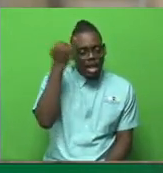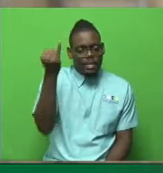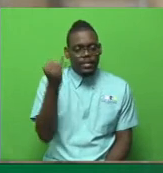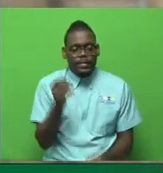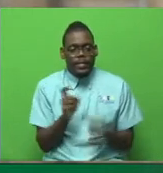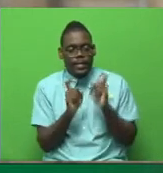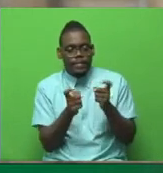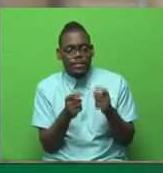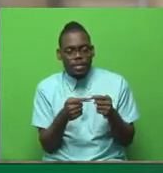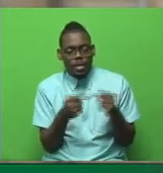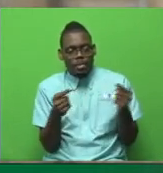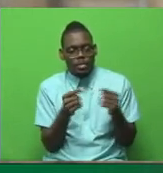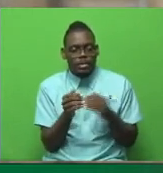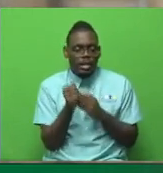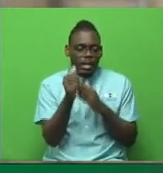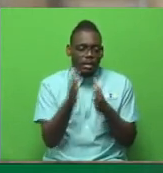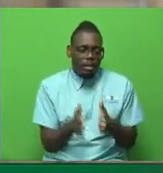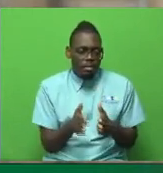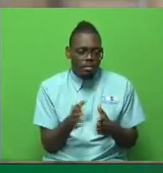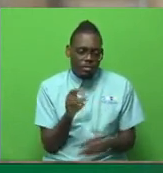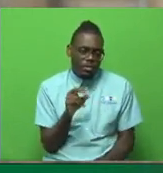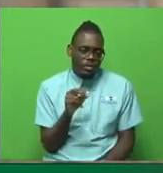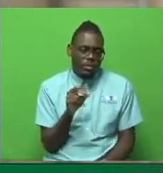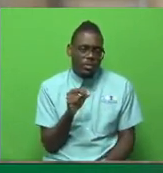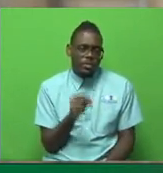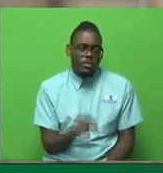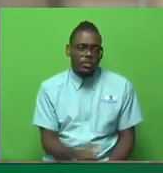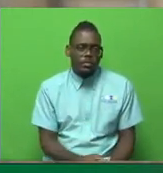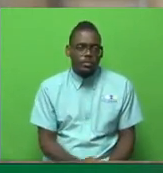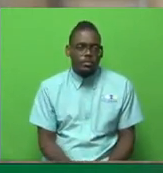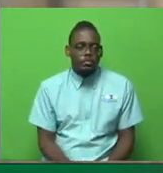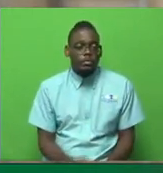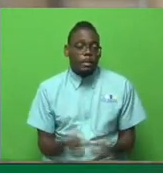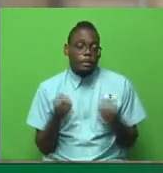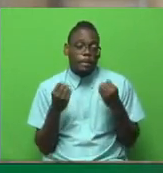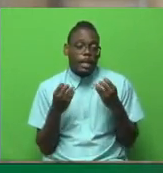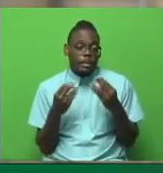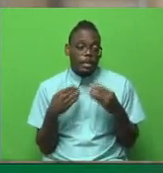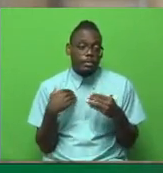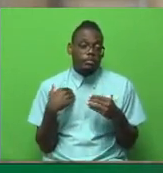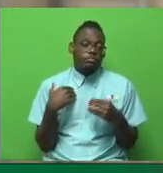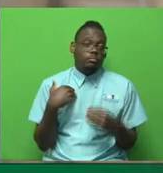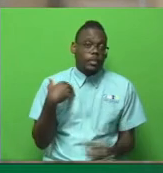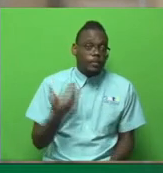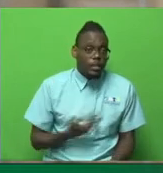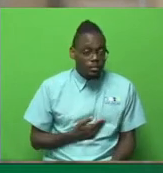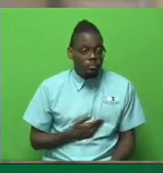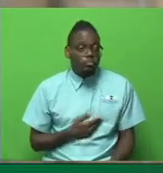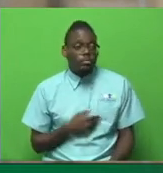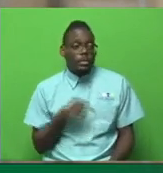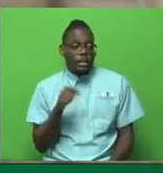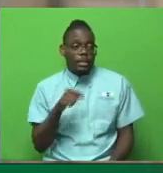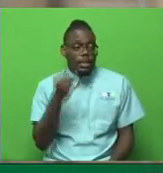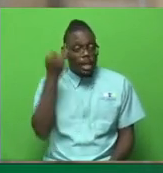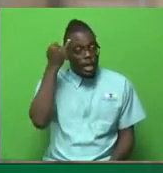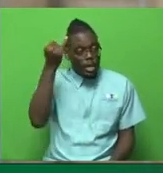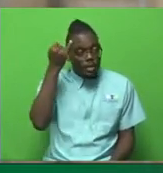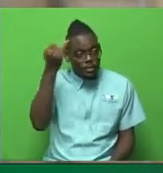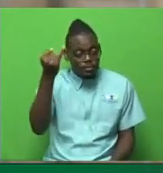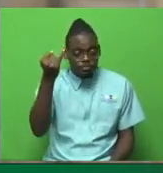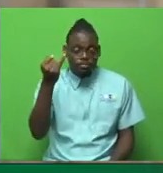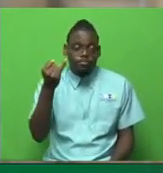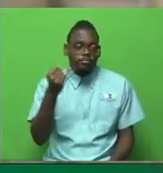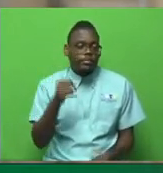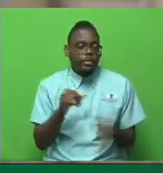opposition leader would have gotten those ideas from uh many have welcomed this proposition Madam speaker in terms of being able to work a bit longer